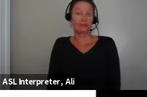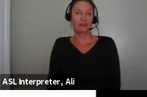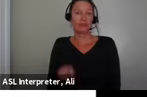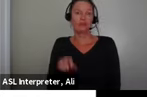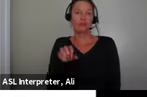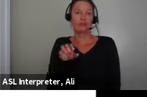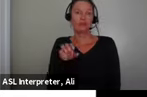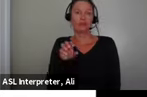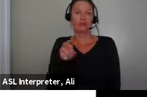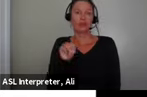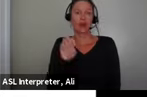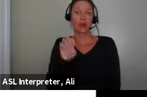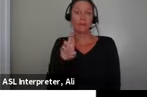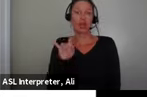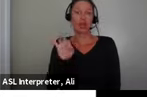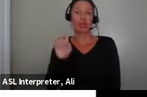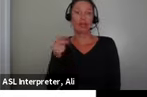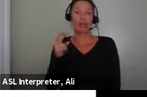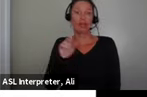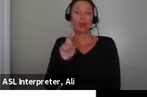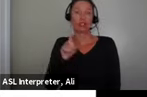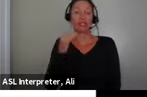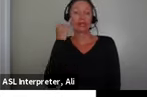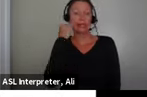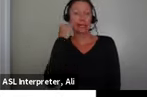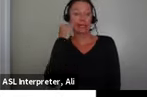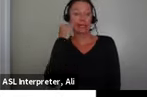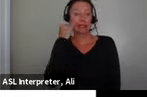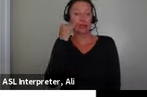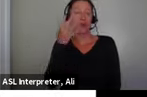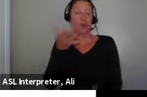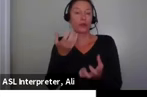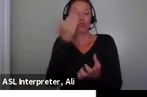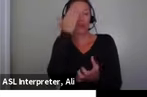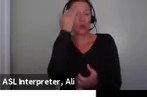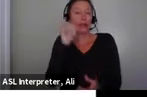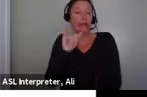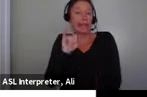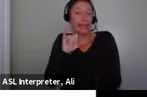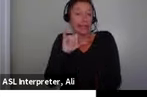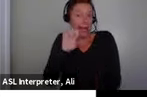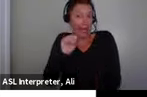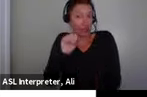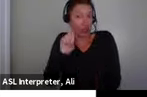Meredith's question is the SRJC supposed to pay for this?